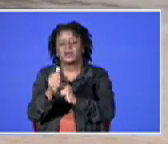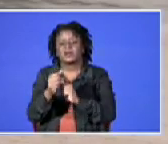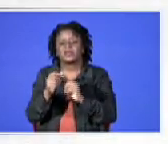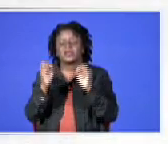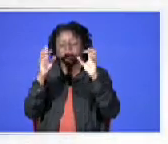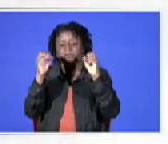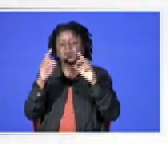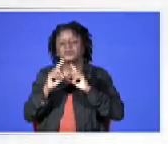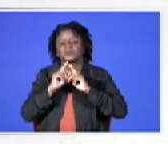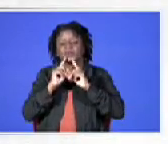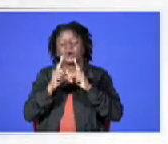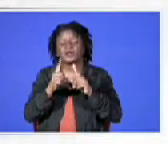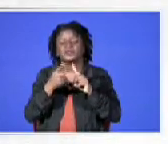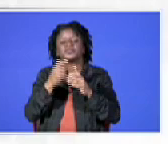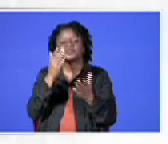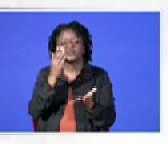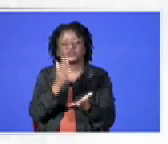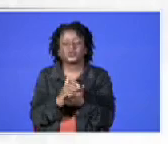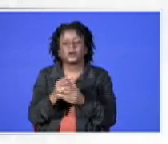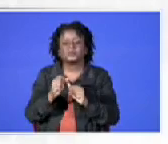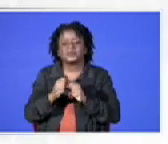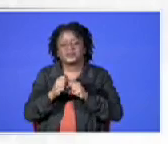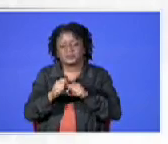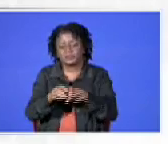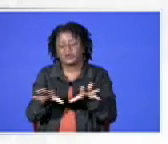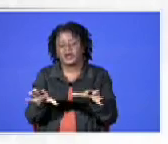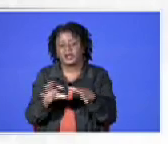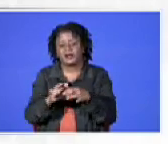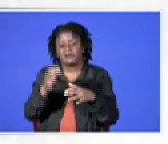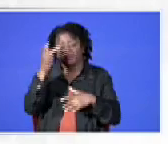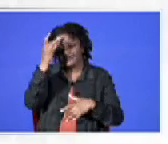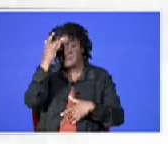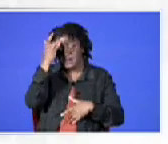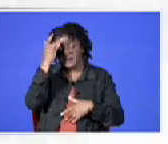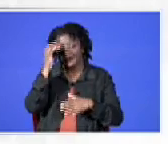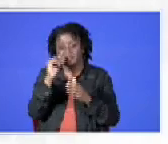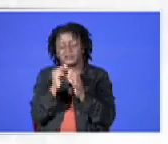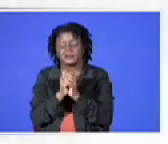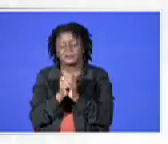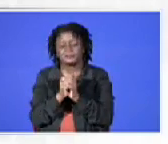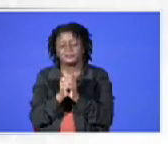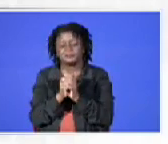COVID-19 virus. Reporting live from the House of Assembly, I'm Ultivis Munnings, ZNS Network News. Back to you, Jimenita.